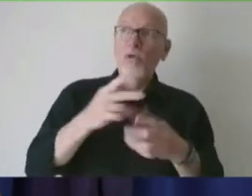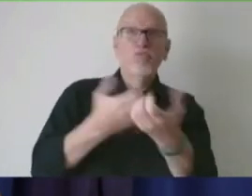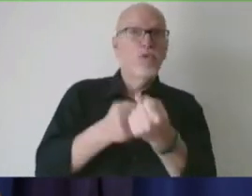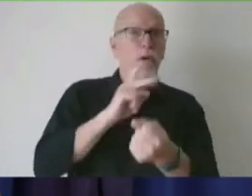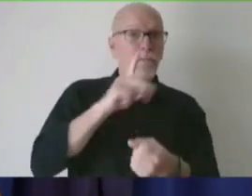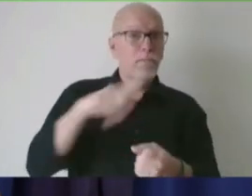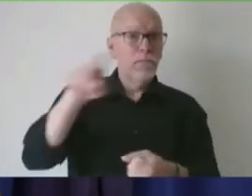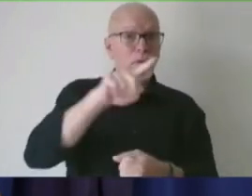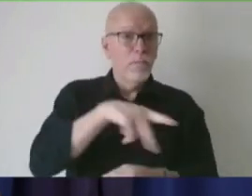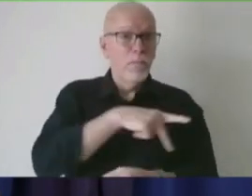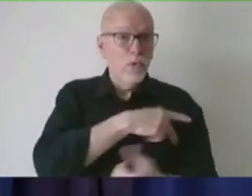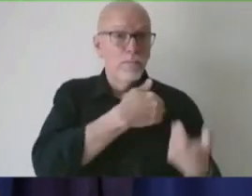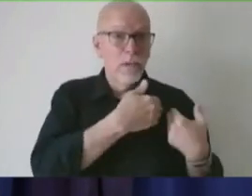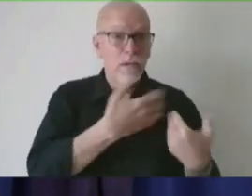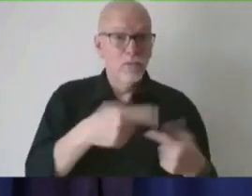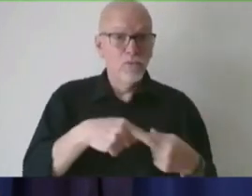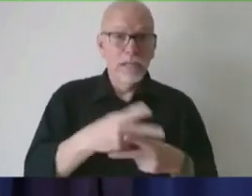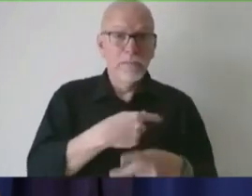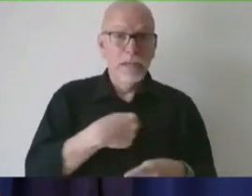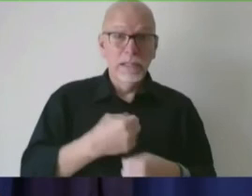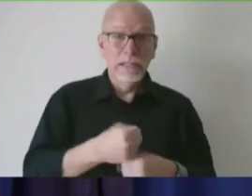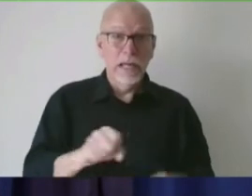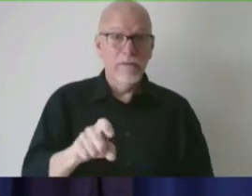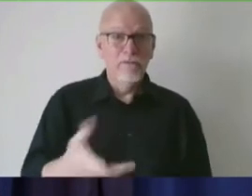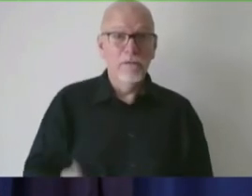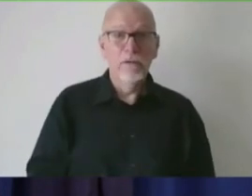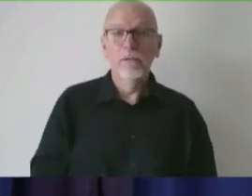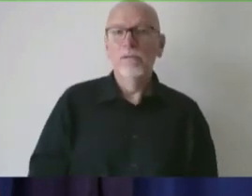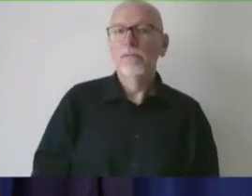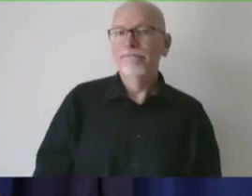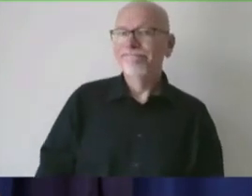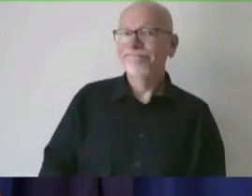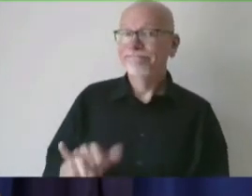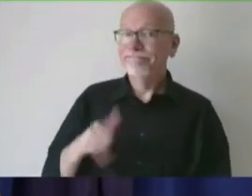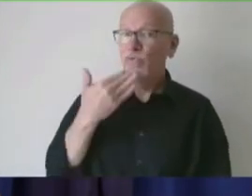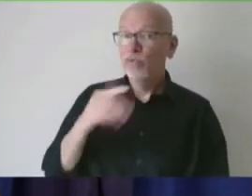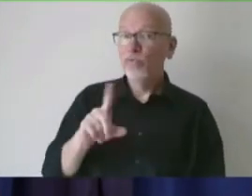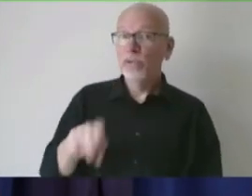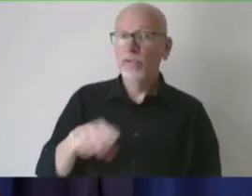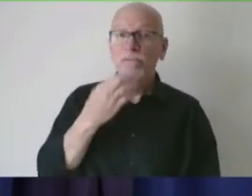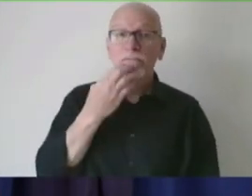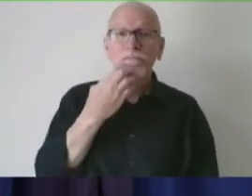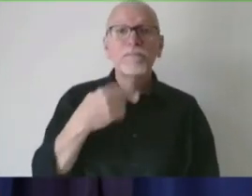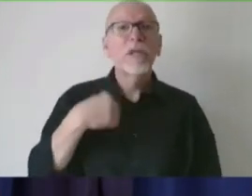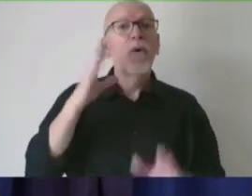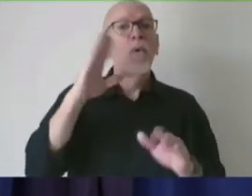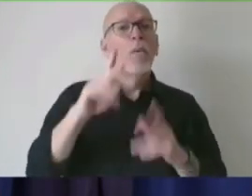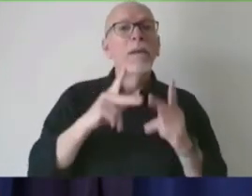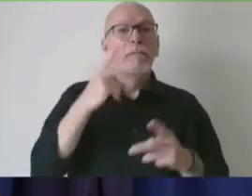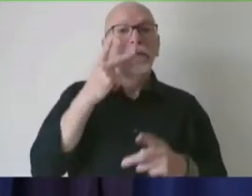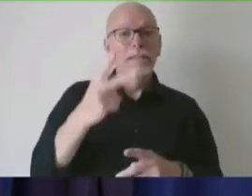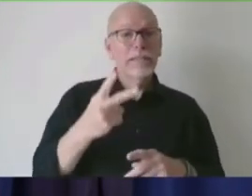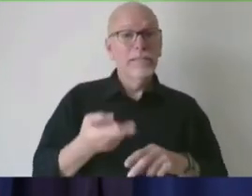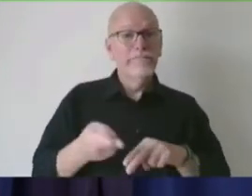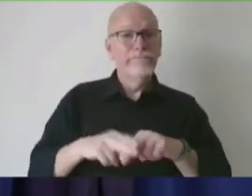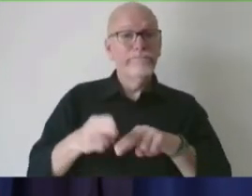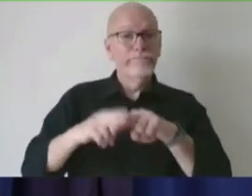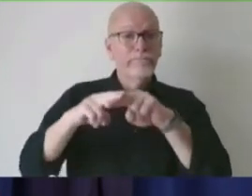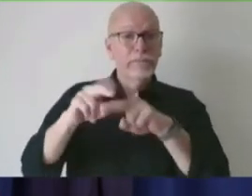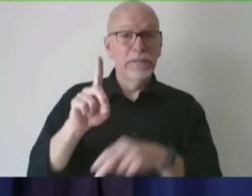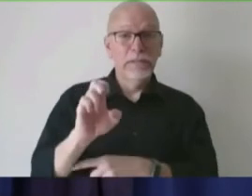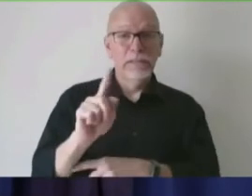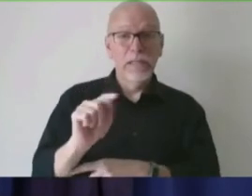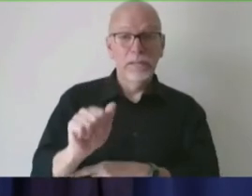safe? I think that's a very good question. I hope that as people see these cases go up with the Delta variant